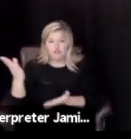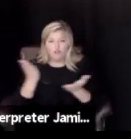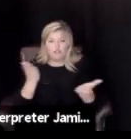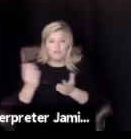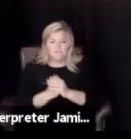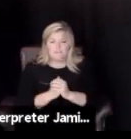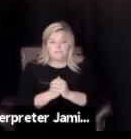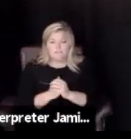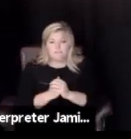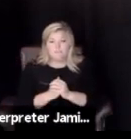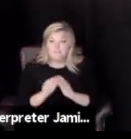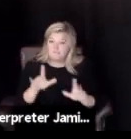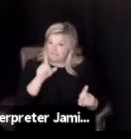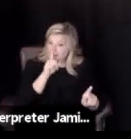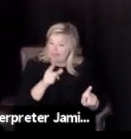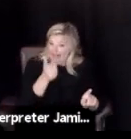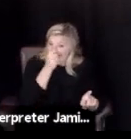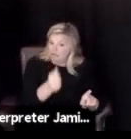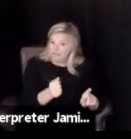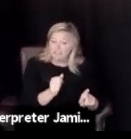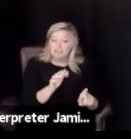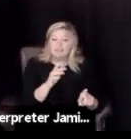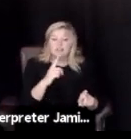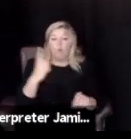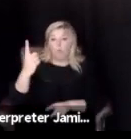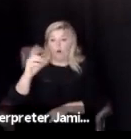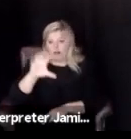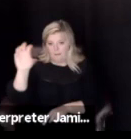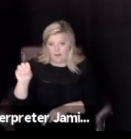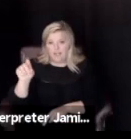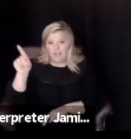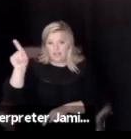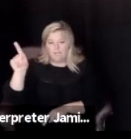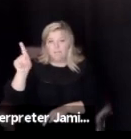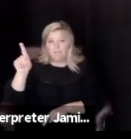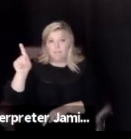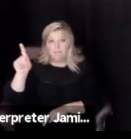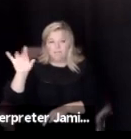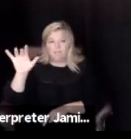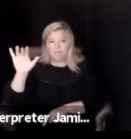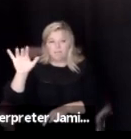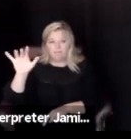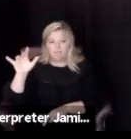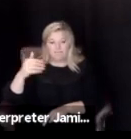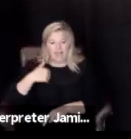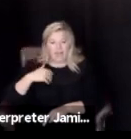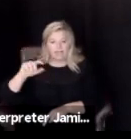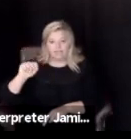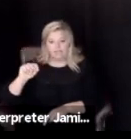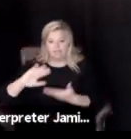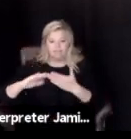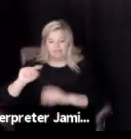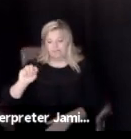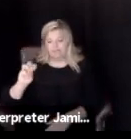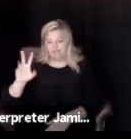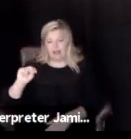And it's really interesting because one company, literally, they had a town hall meeting. This is